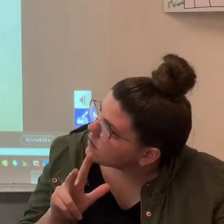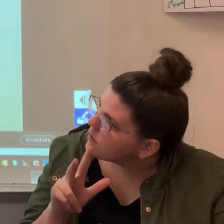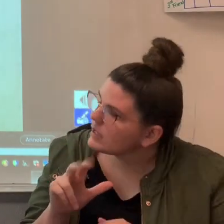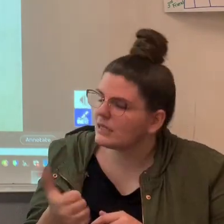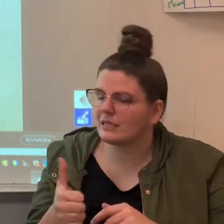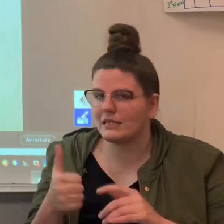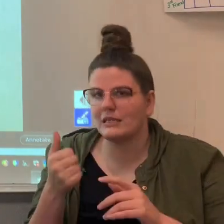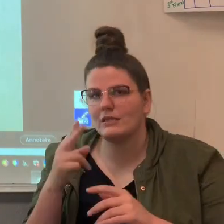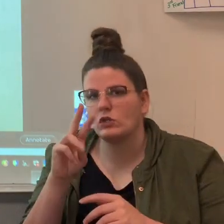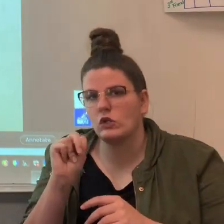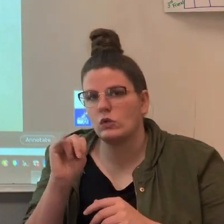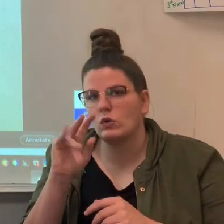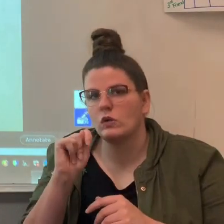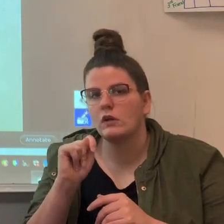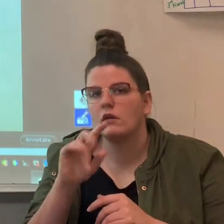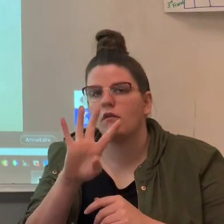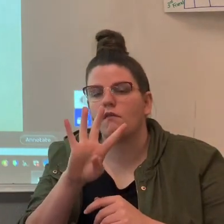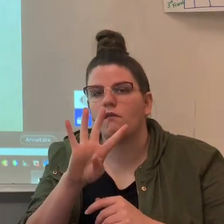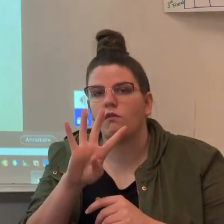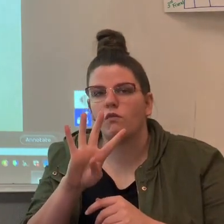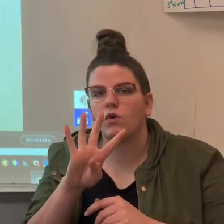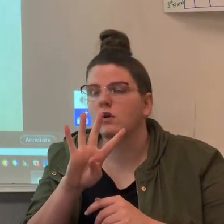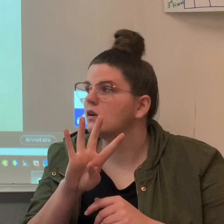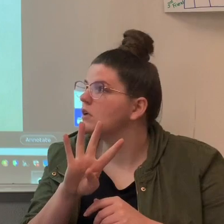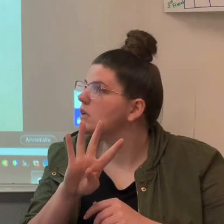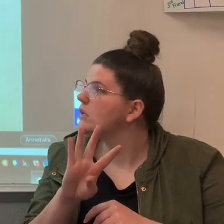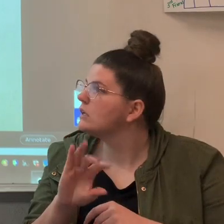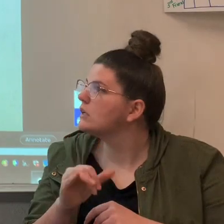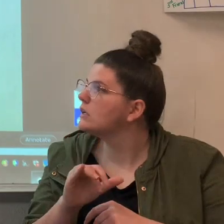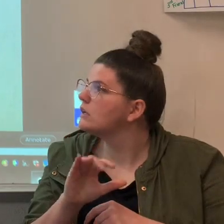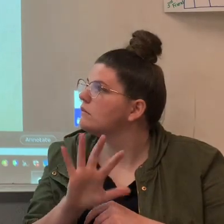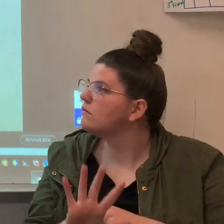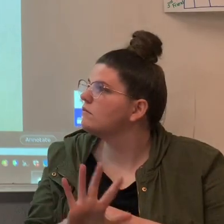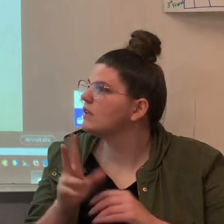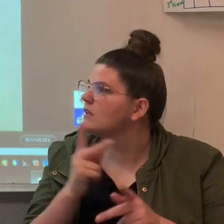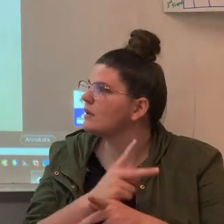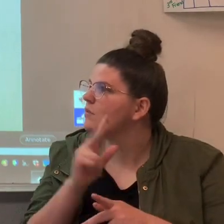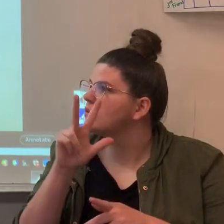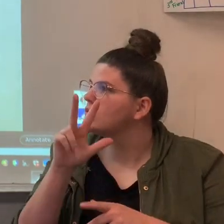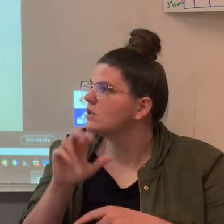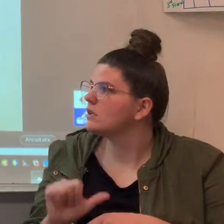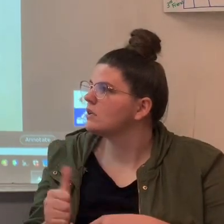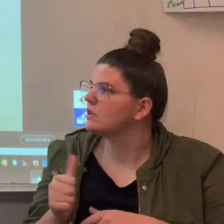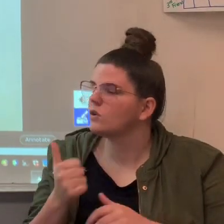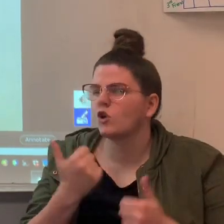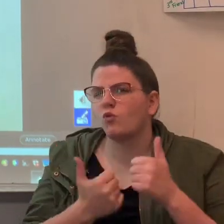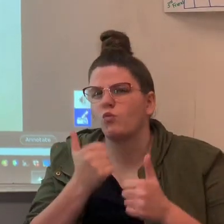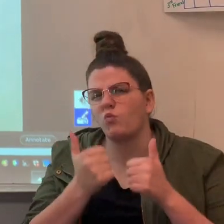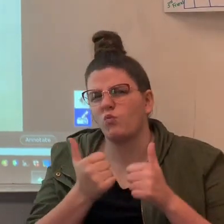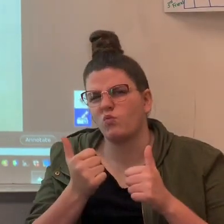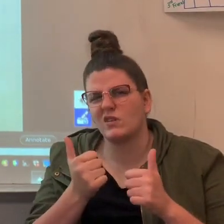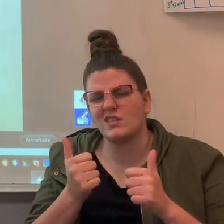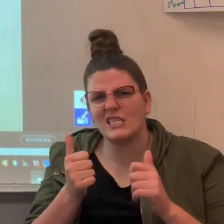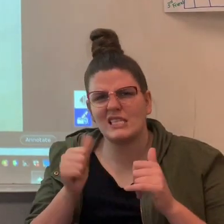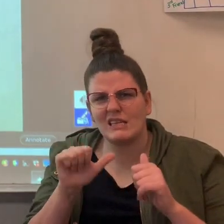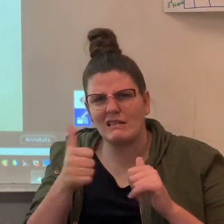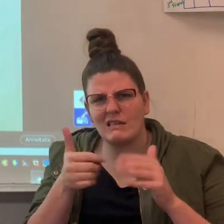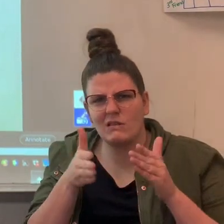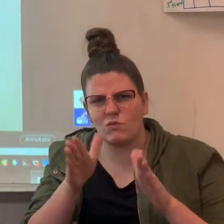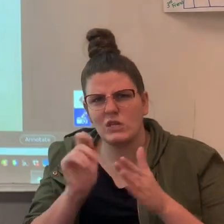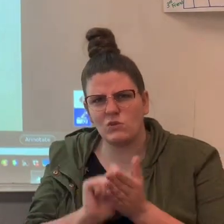times 3 tenths. Okay, so which one of these is another way to write that exact same